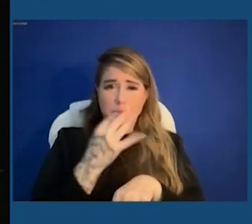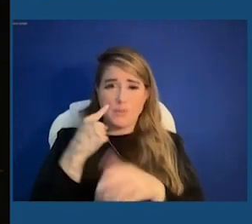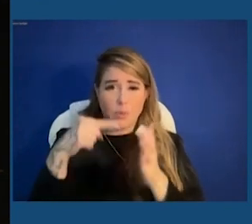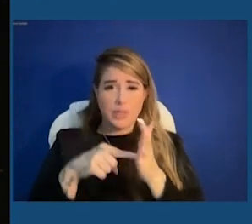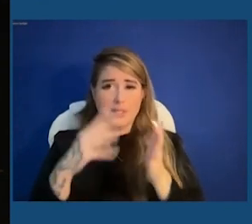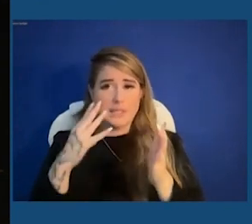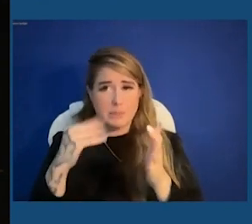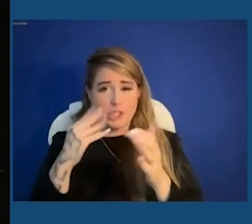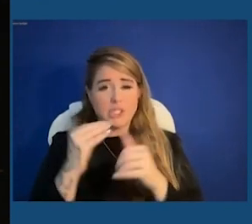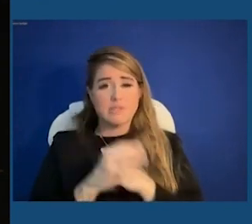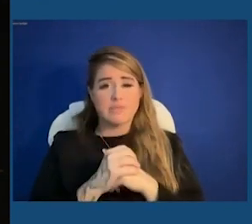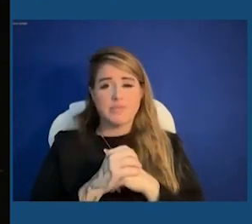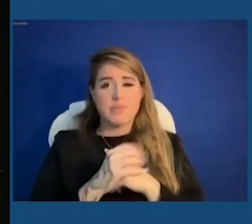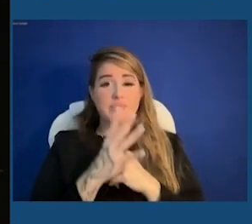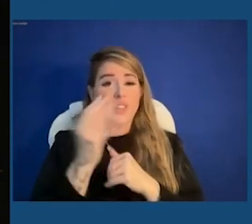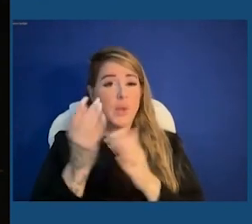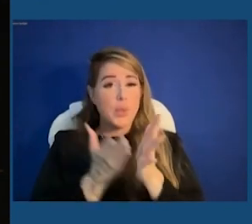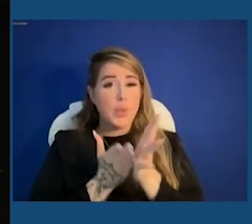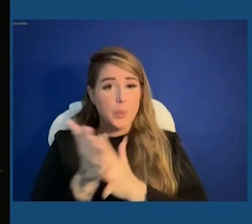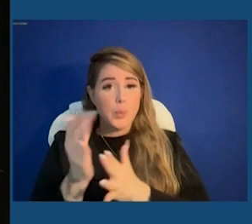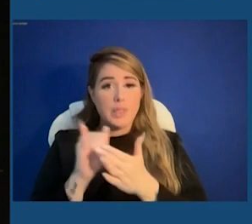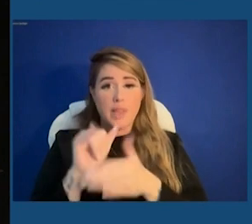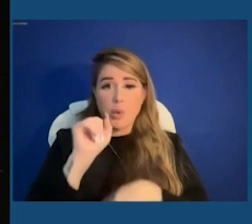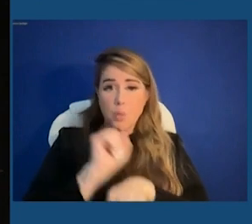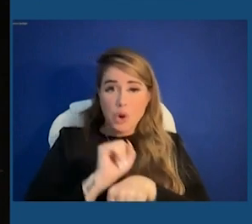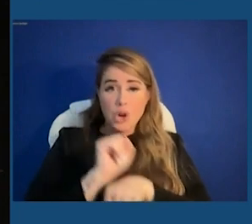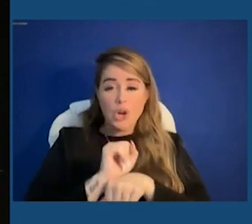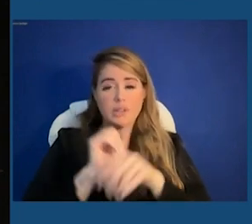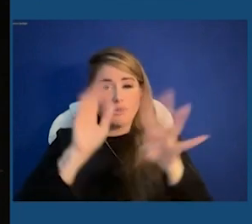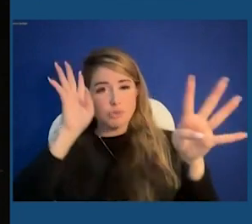experiences. And through that work and creative